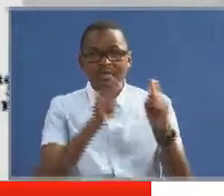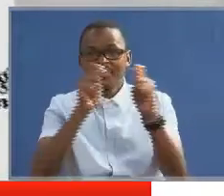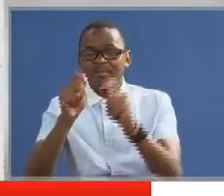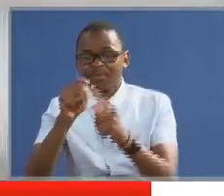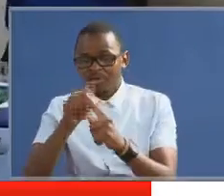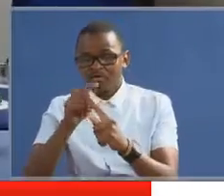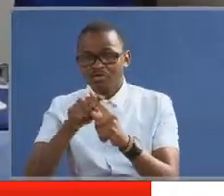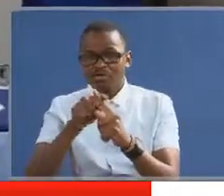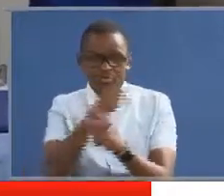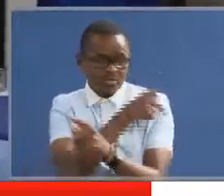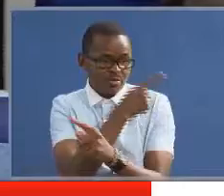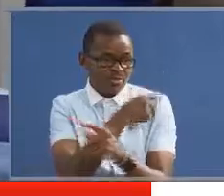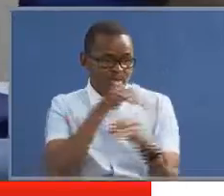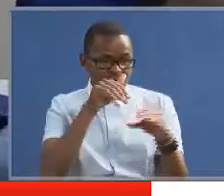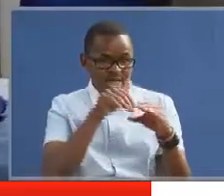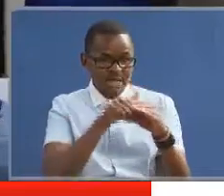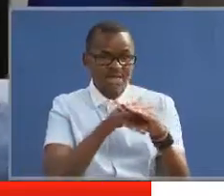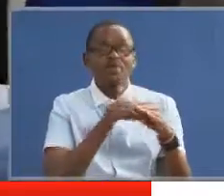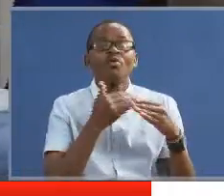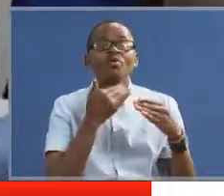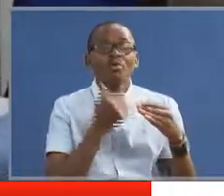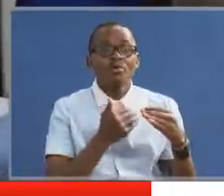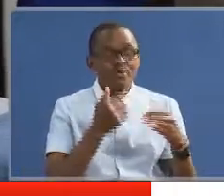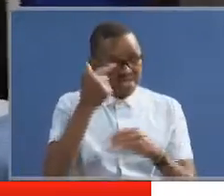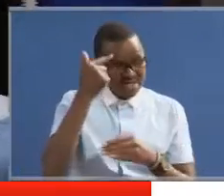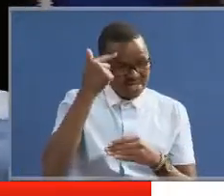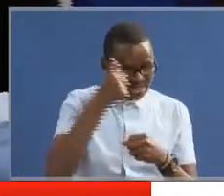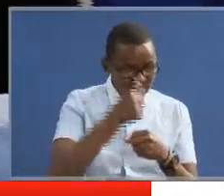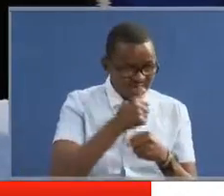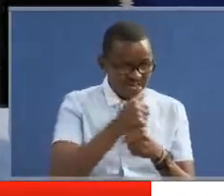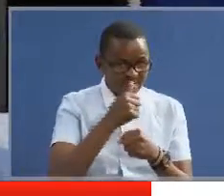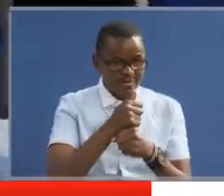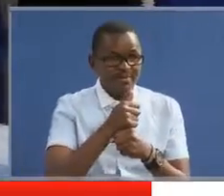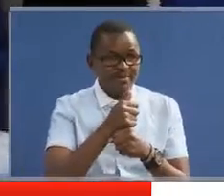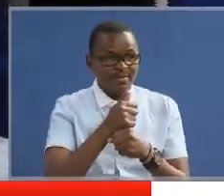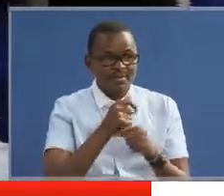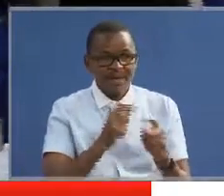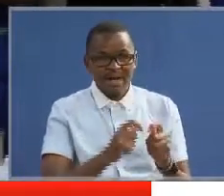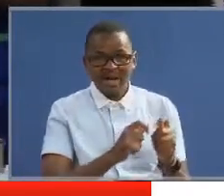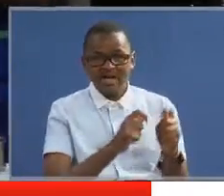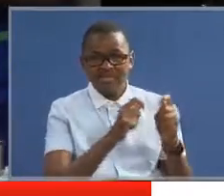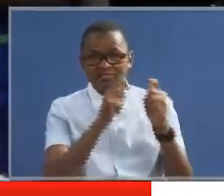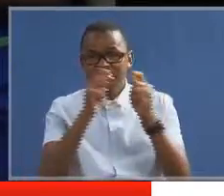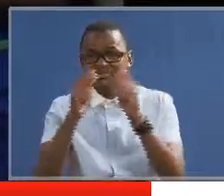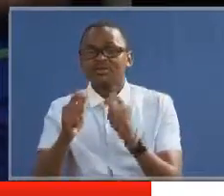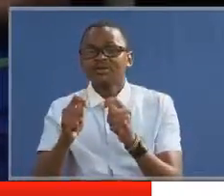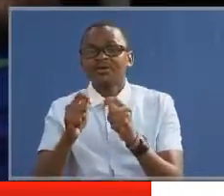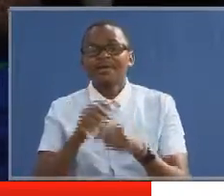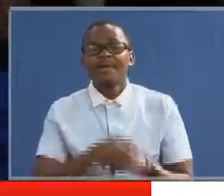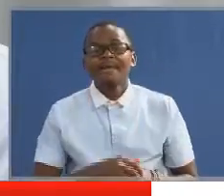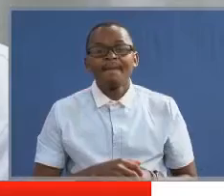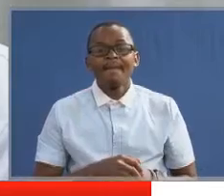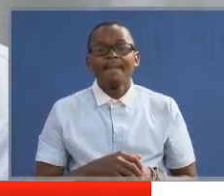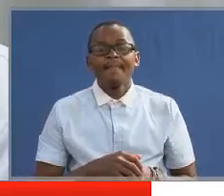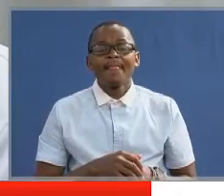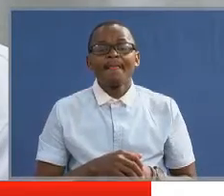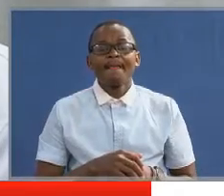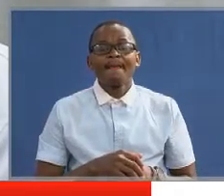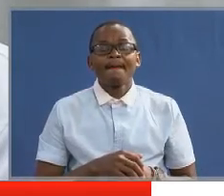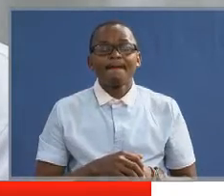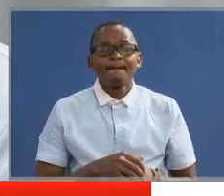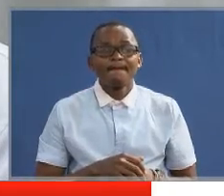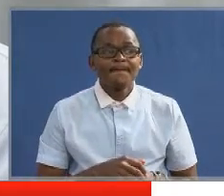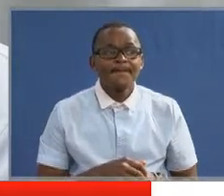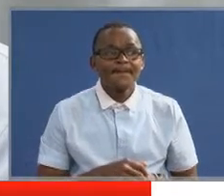organs to patients in need. We are thinking of doing a penile transplant. No, yeah, penile transplant. Thank